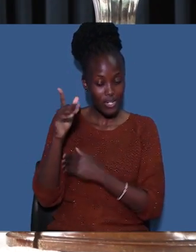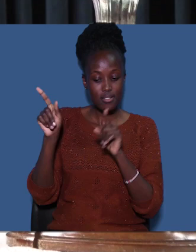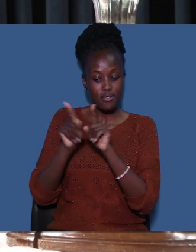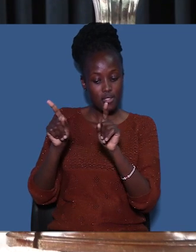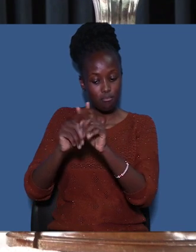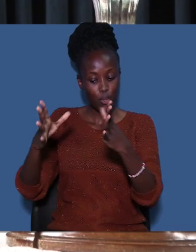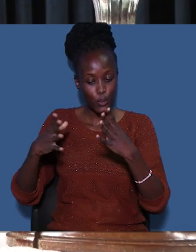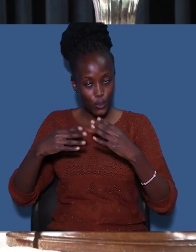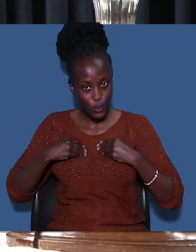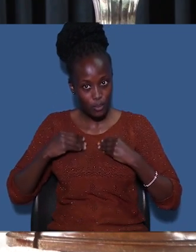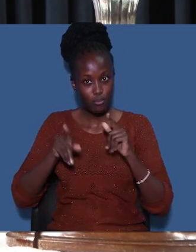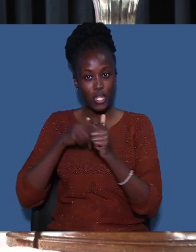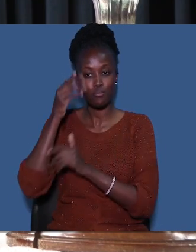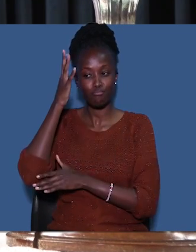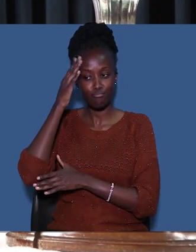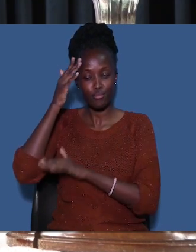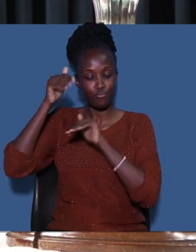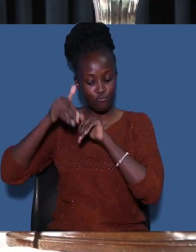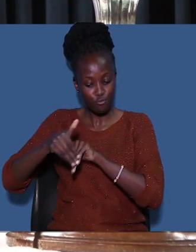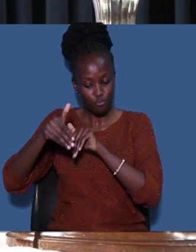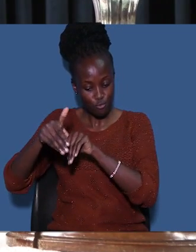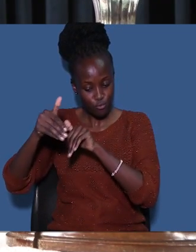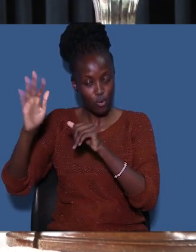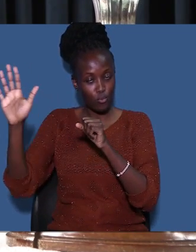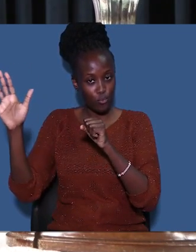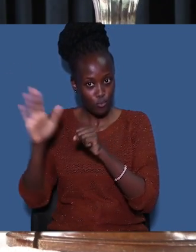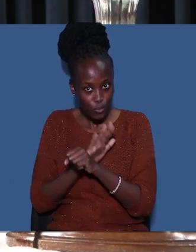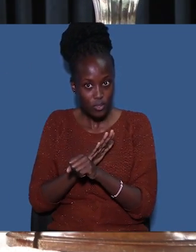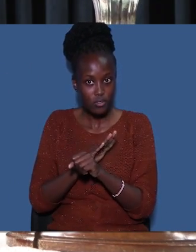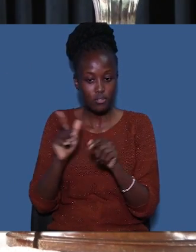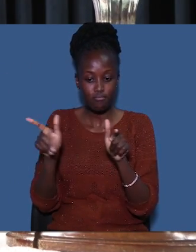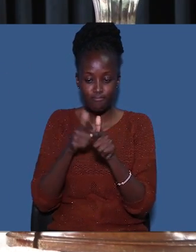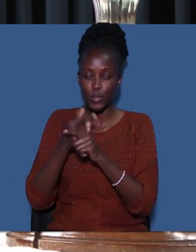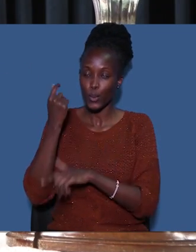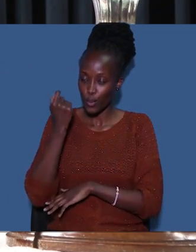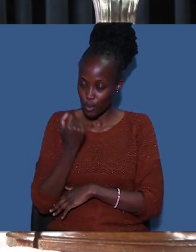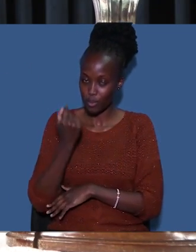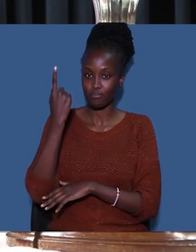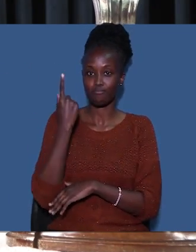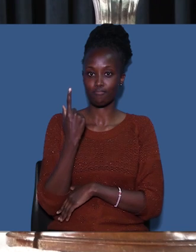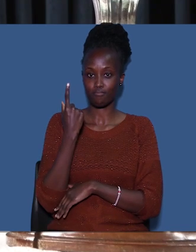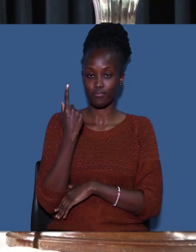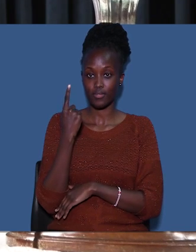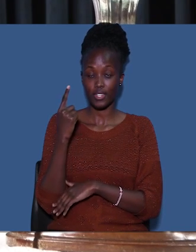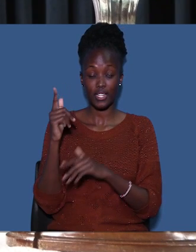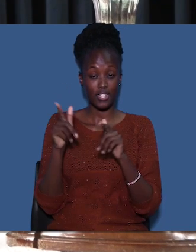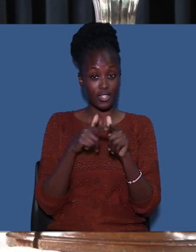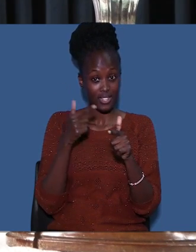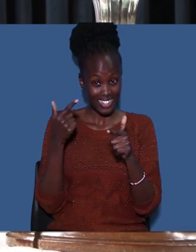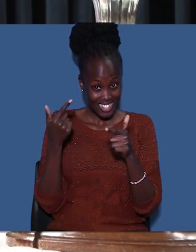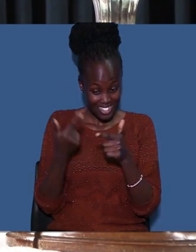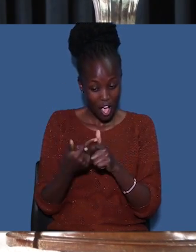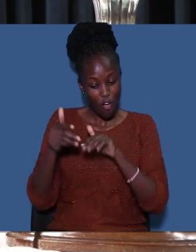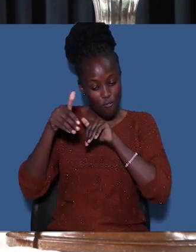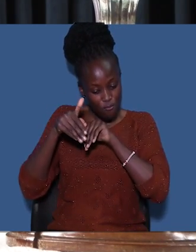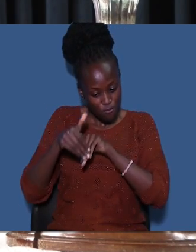them and meditate on them, until and unless we begin to get a revelation of the laws, of these laws, and uphold